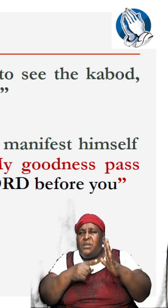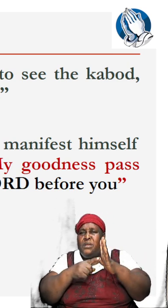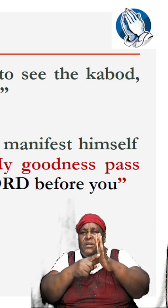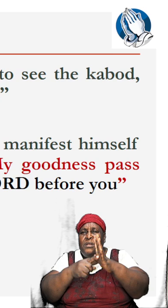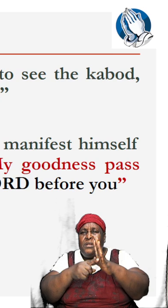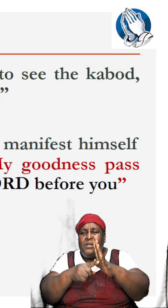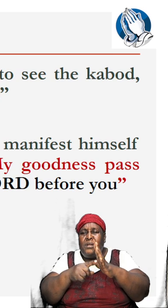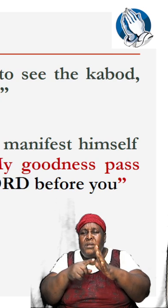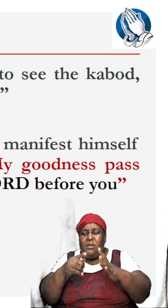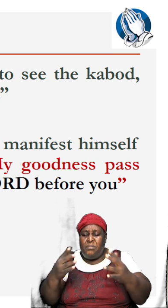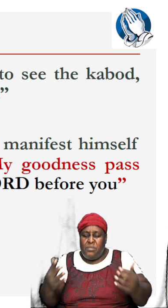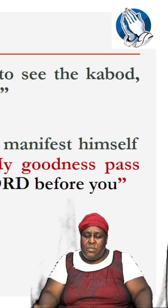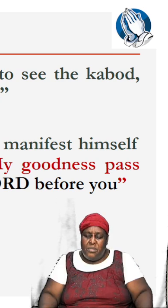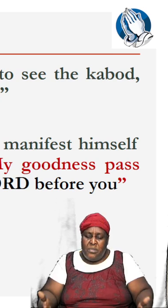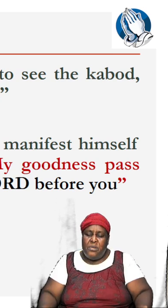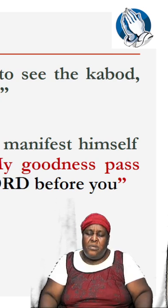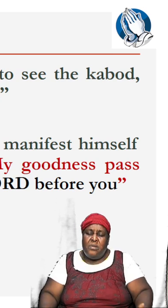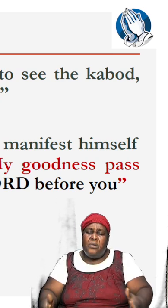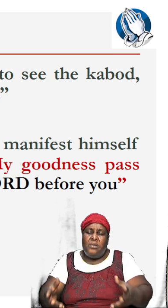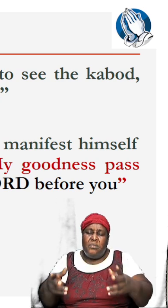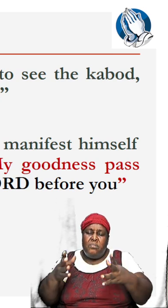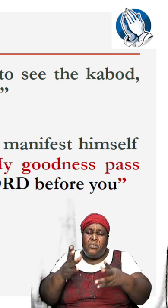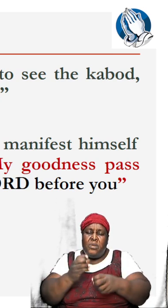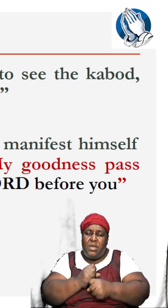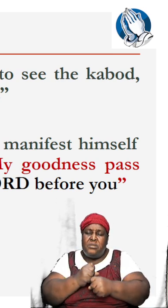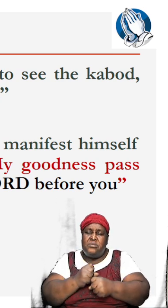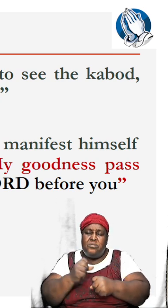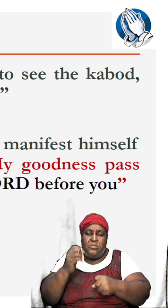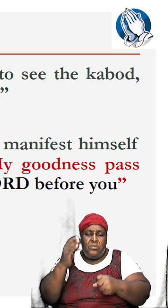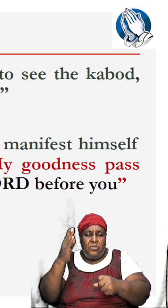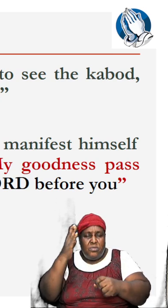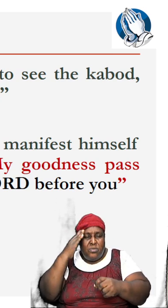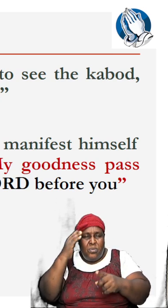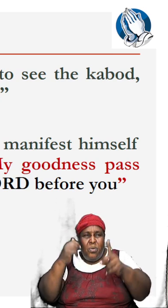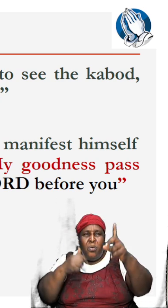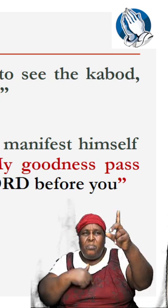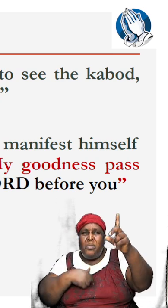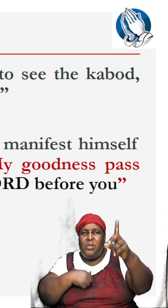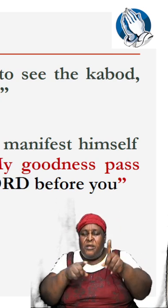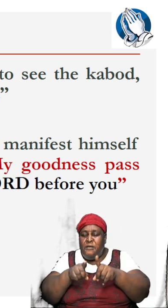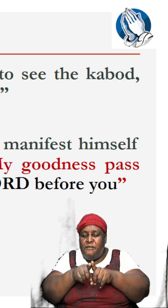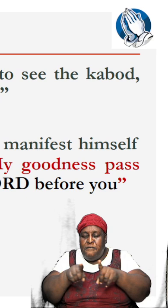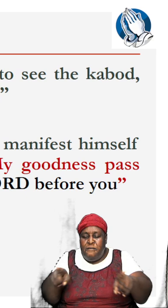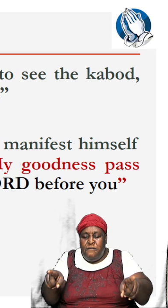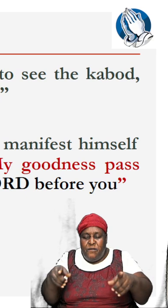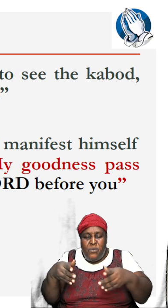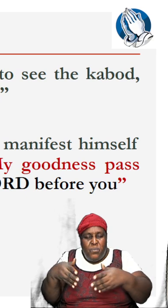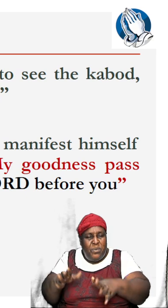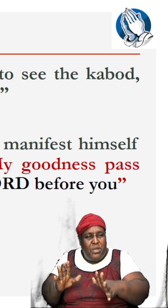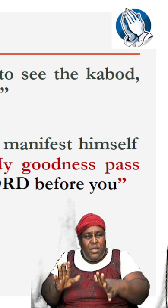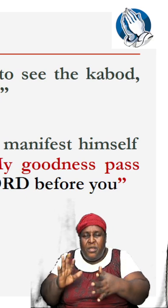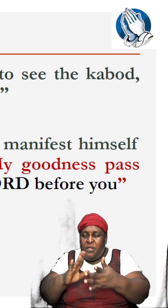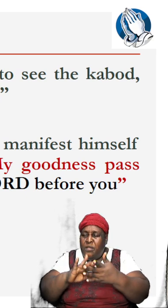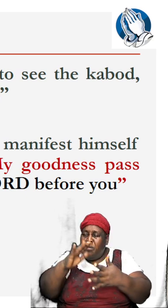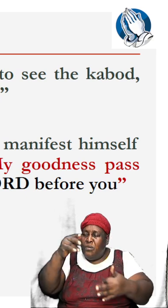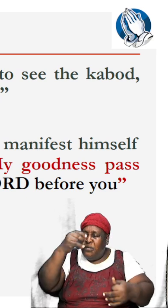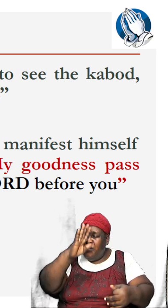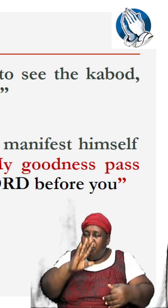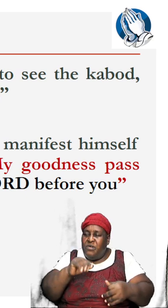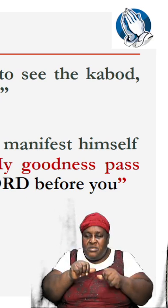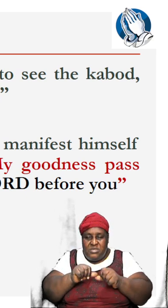you're going to get to know me in a different dimension. The glory of God abides in his presence.